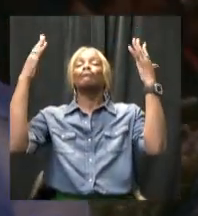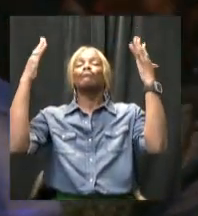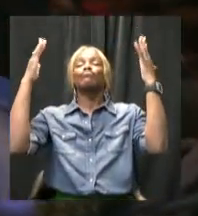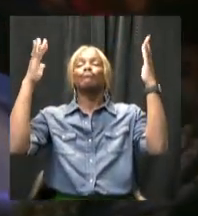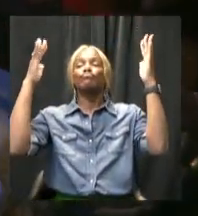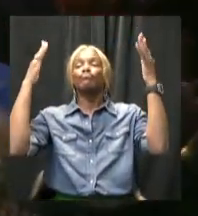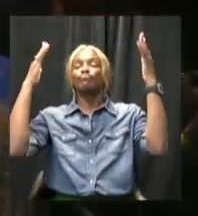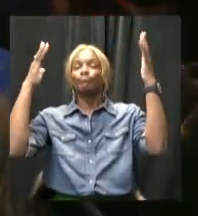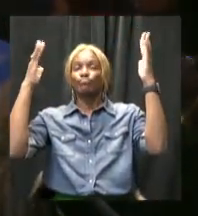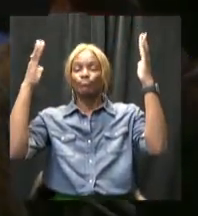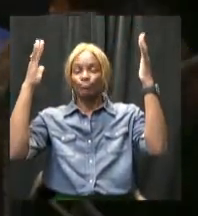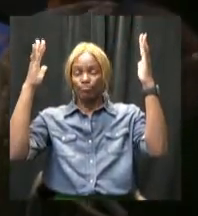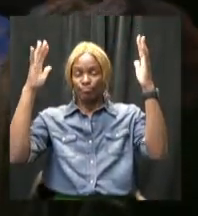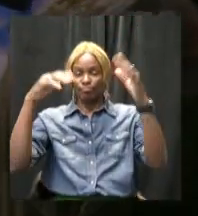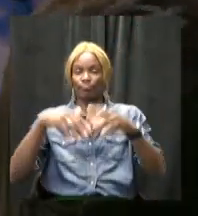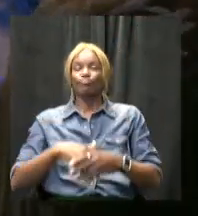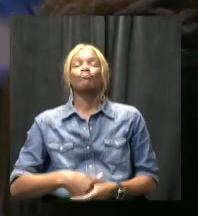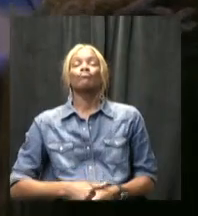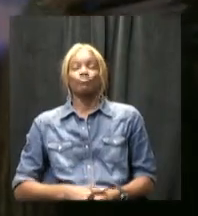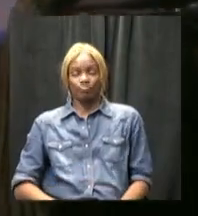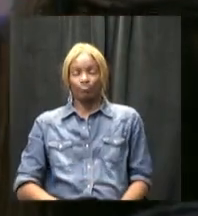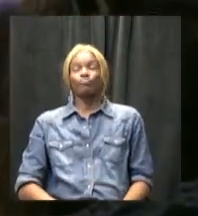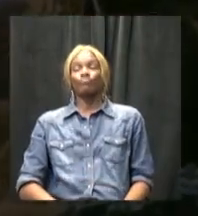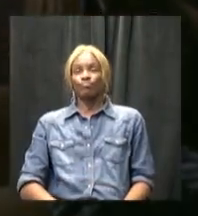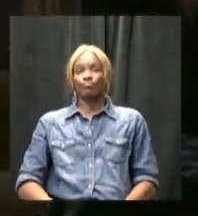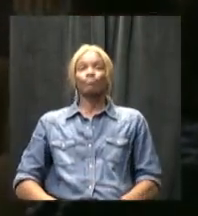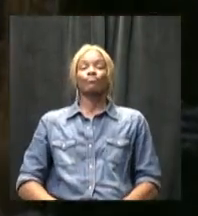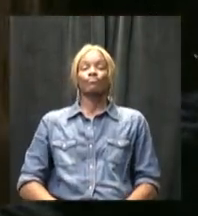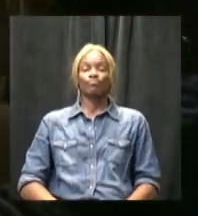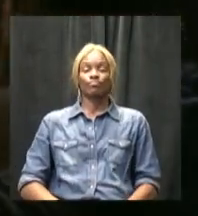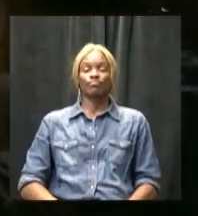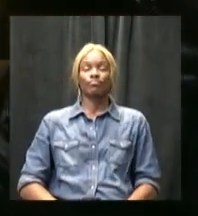Give it up for them. Hey.